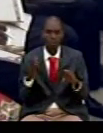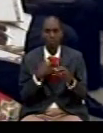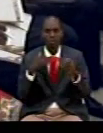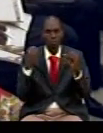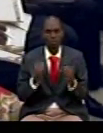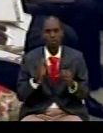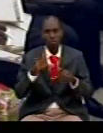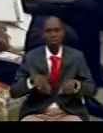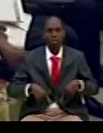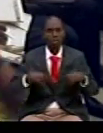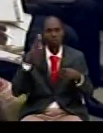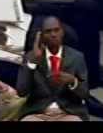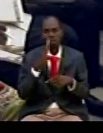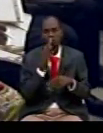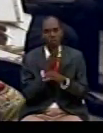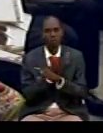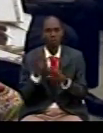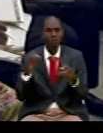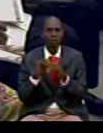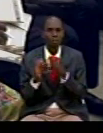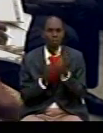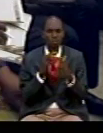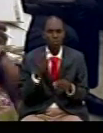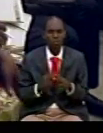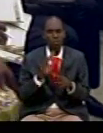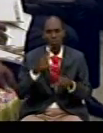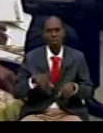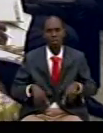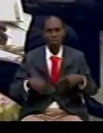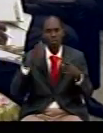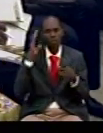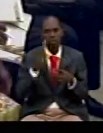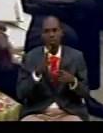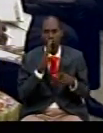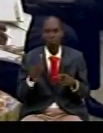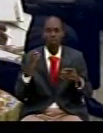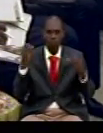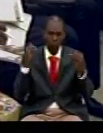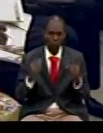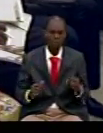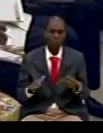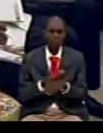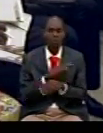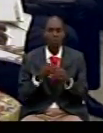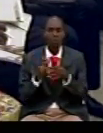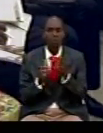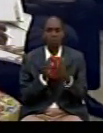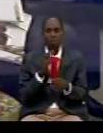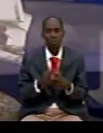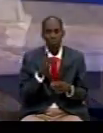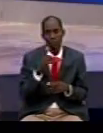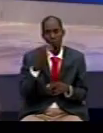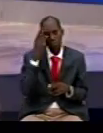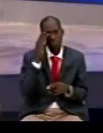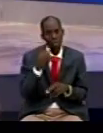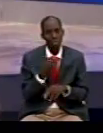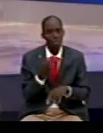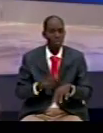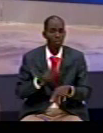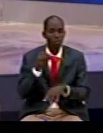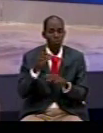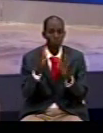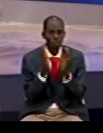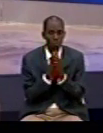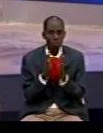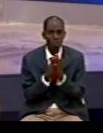free. Your life will be powerful. And you know, whenever you are praying, you should remember that what